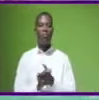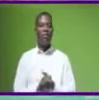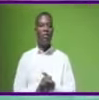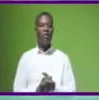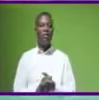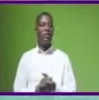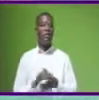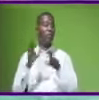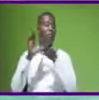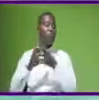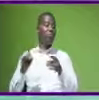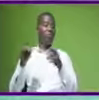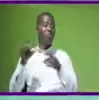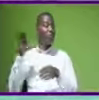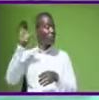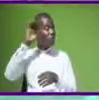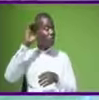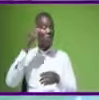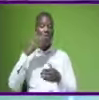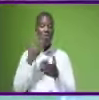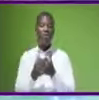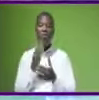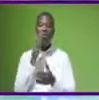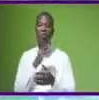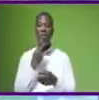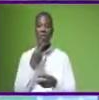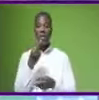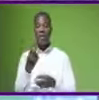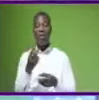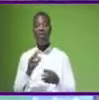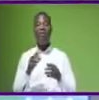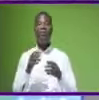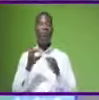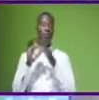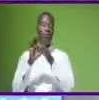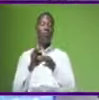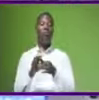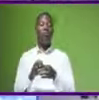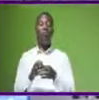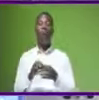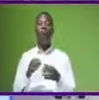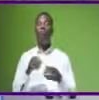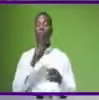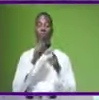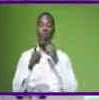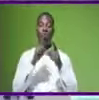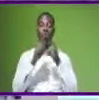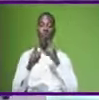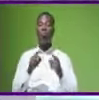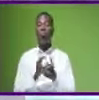Asem no se ote ne sen ohun ne sen no wakane boso.